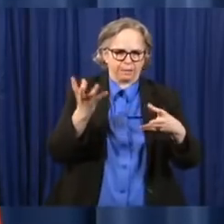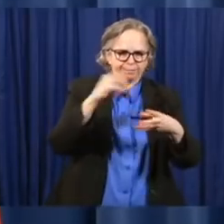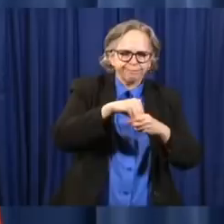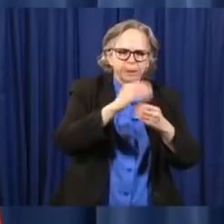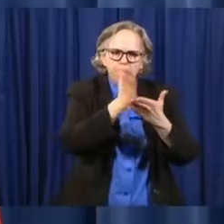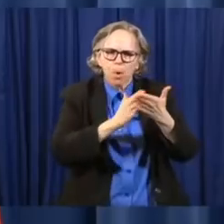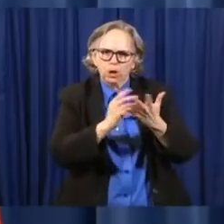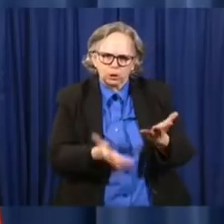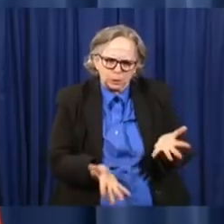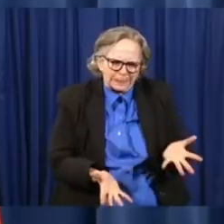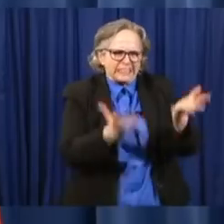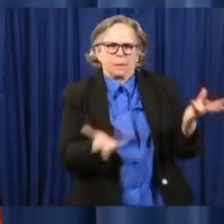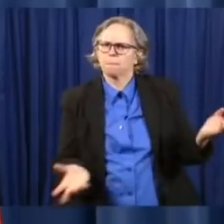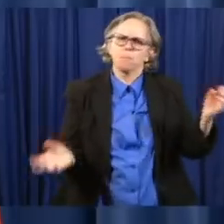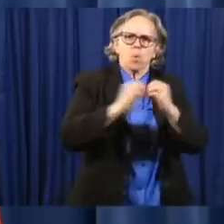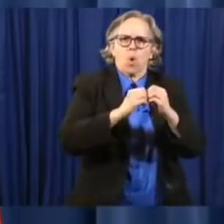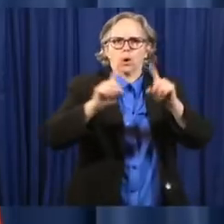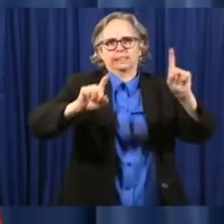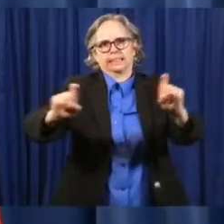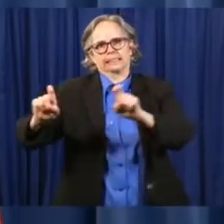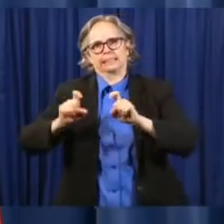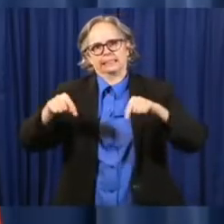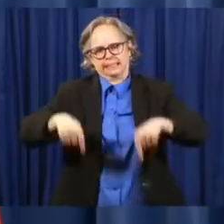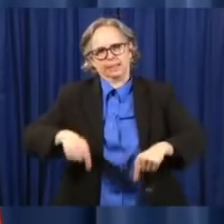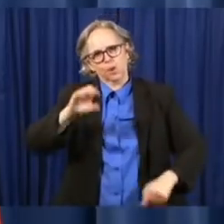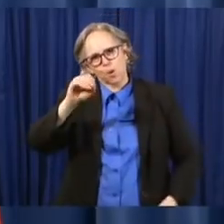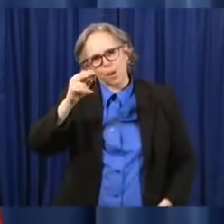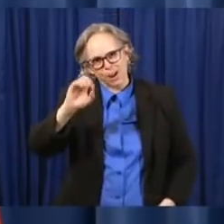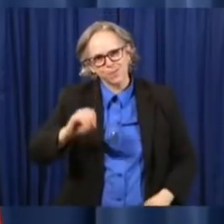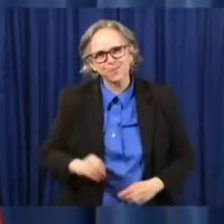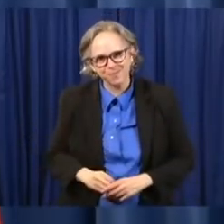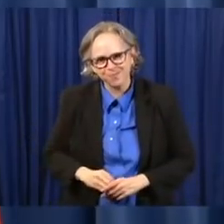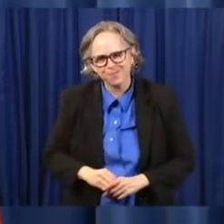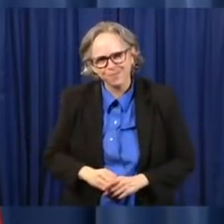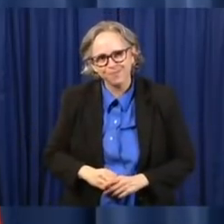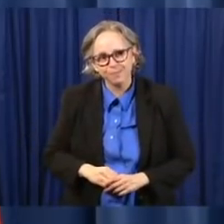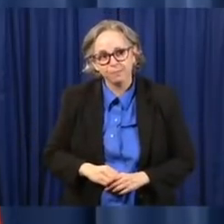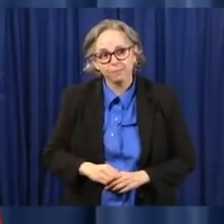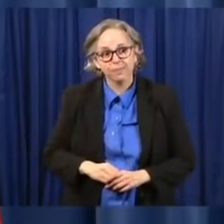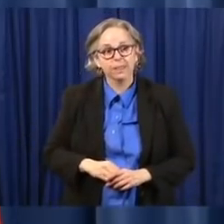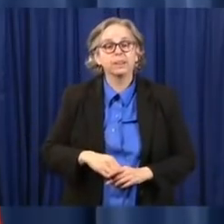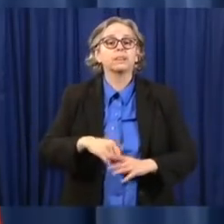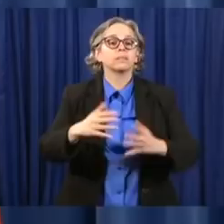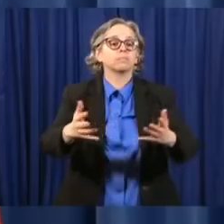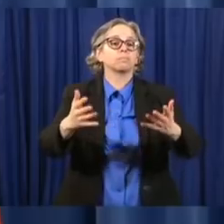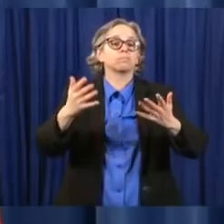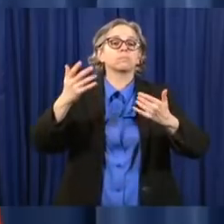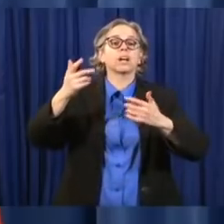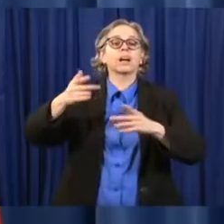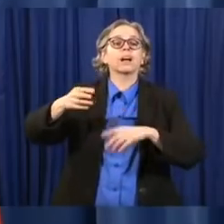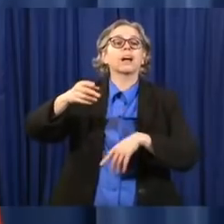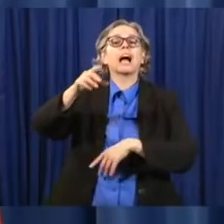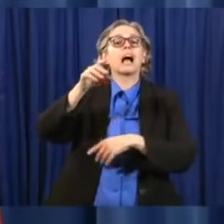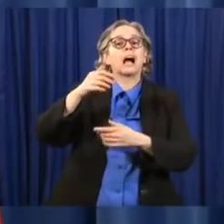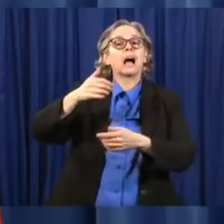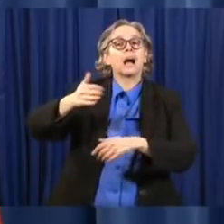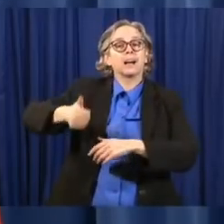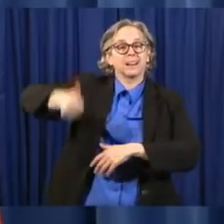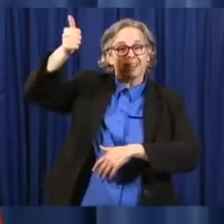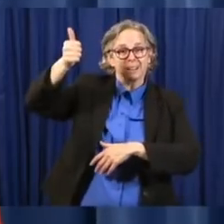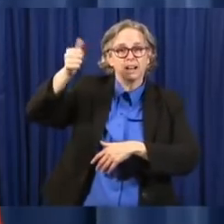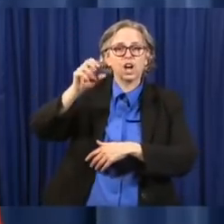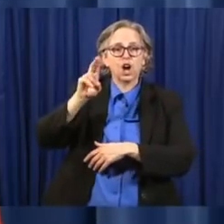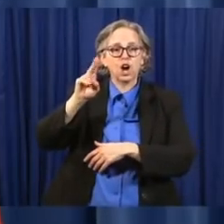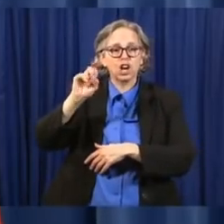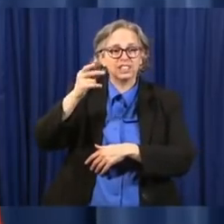Let me now ask Director Ursel McElroy to join us. Yesterday, I was hearing the